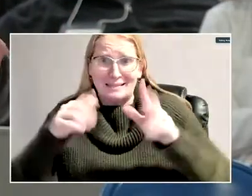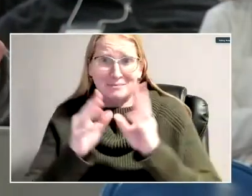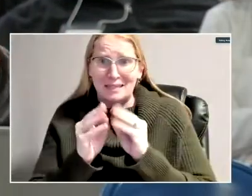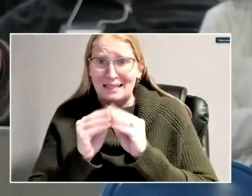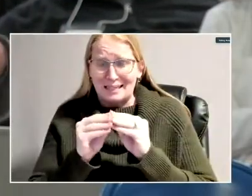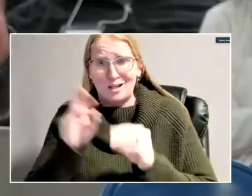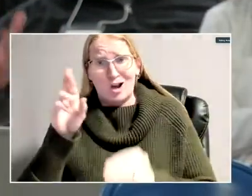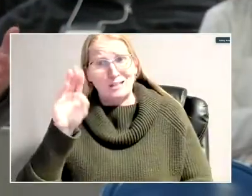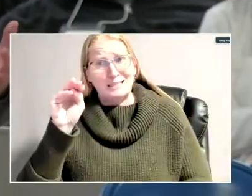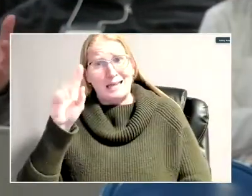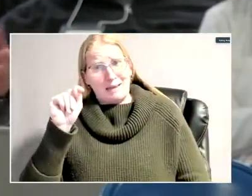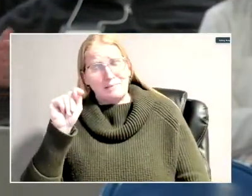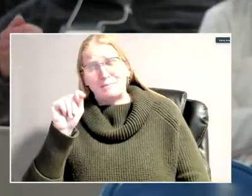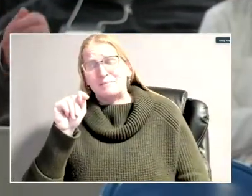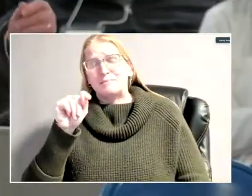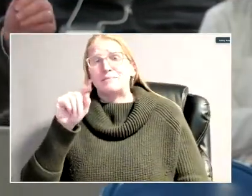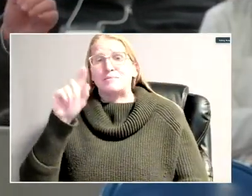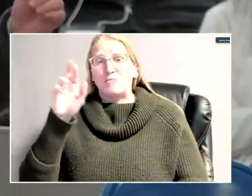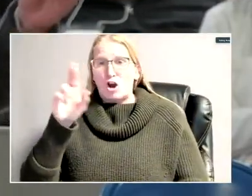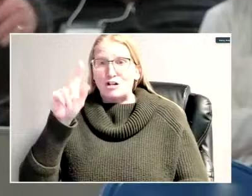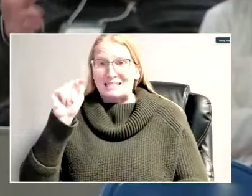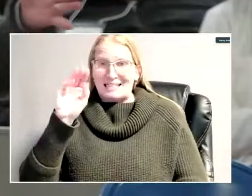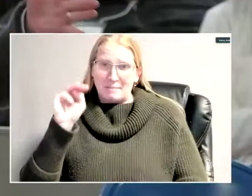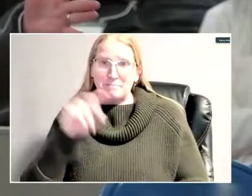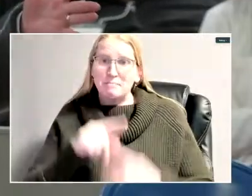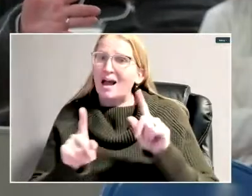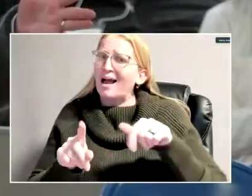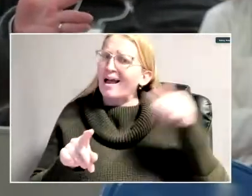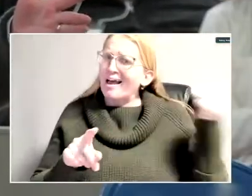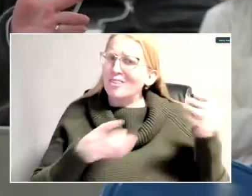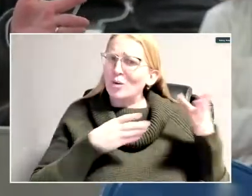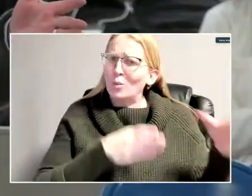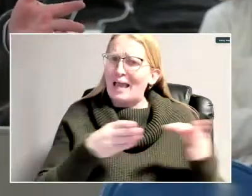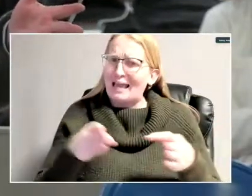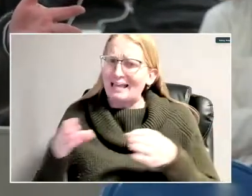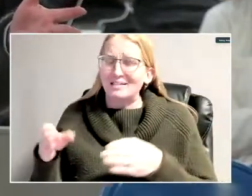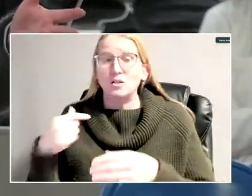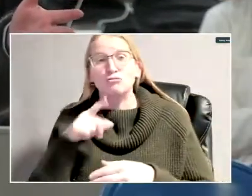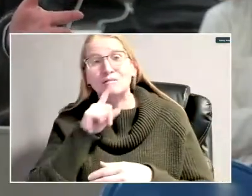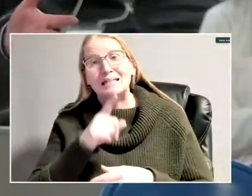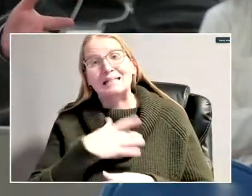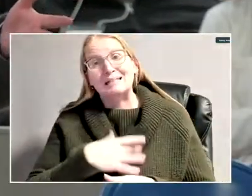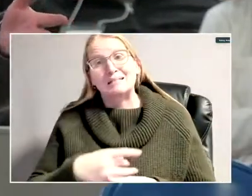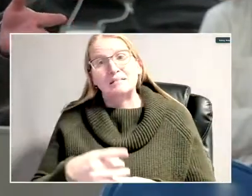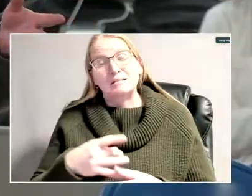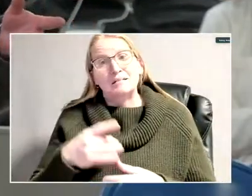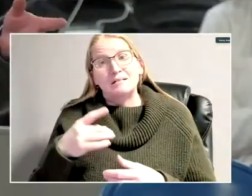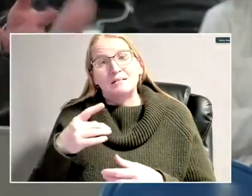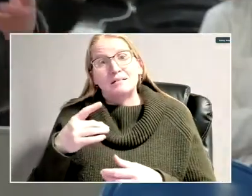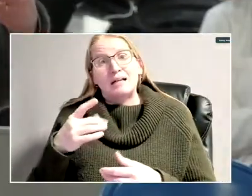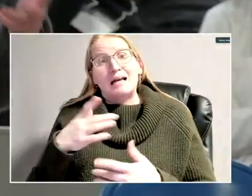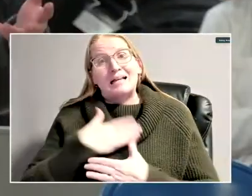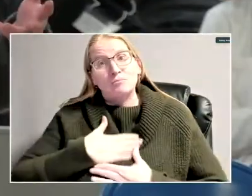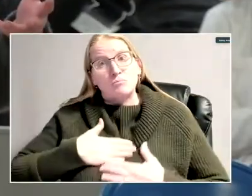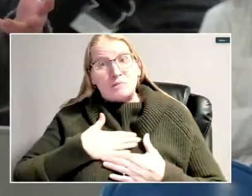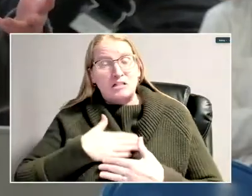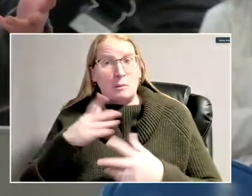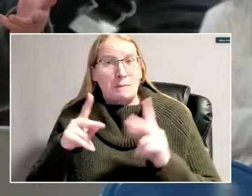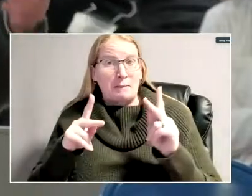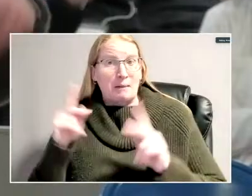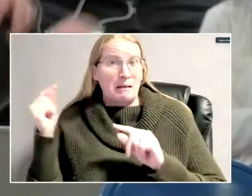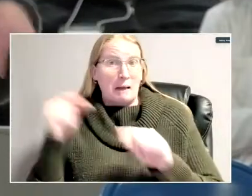here with a plan to move something on the agenda forward that they want